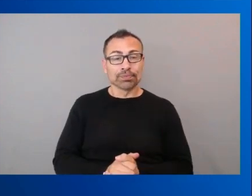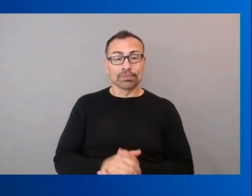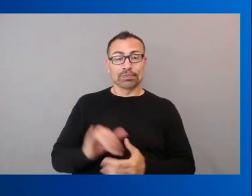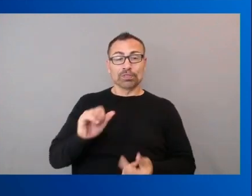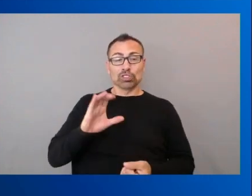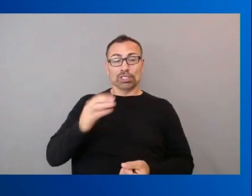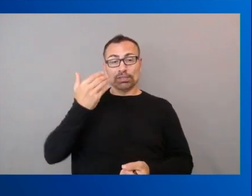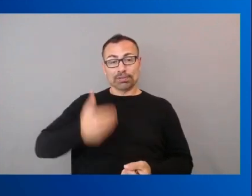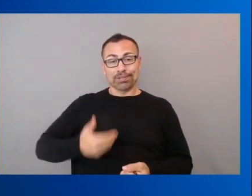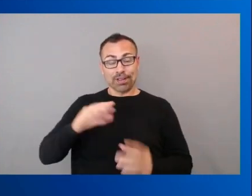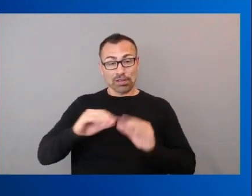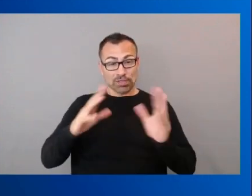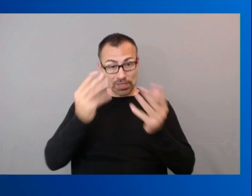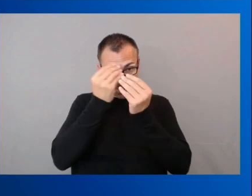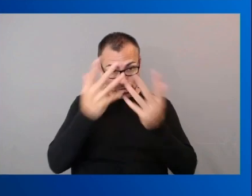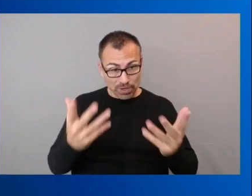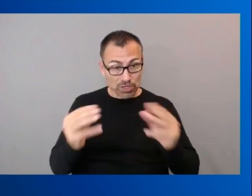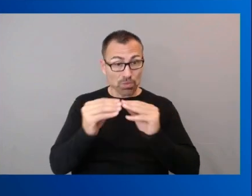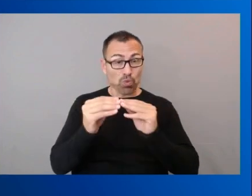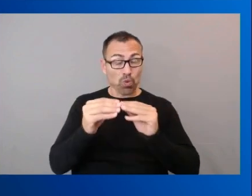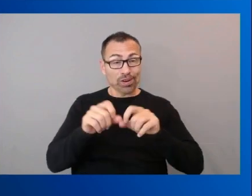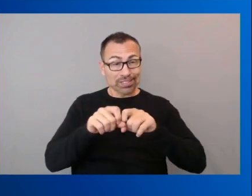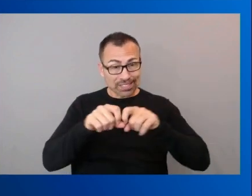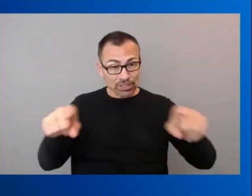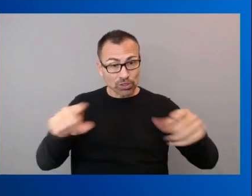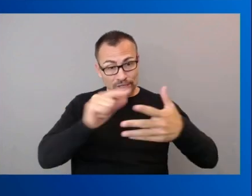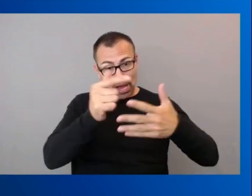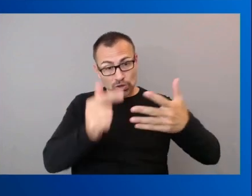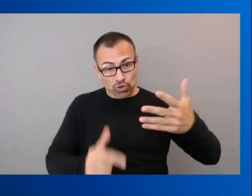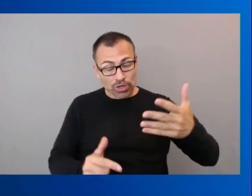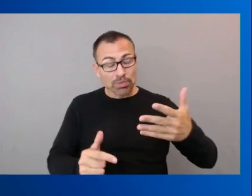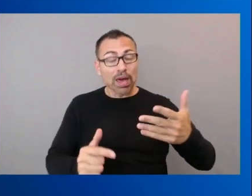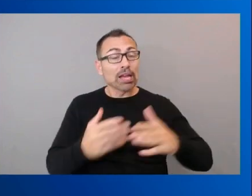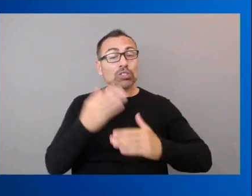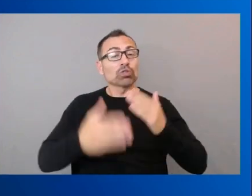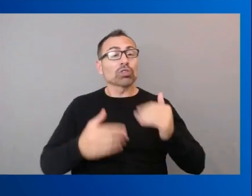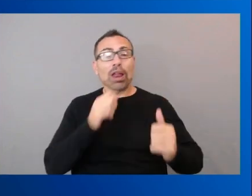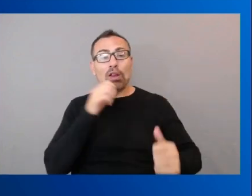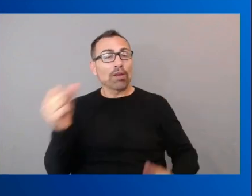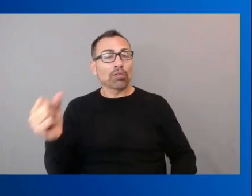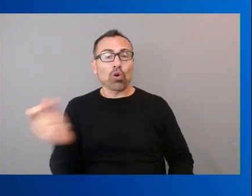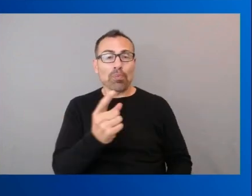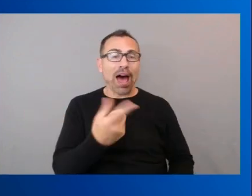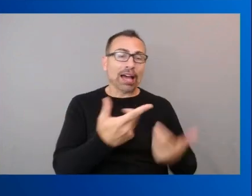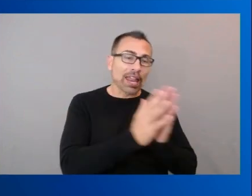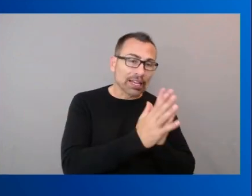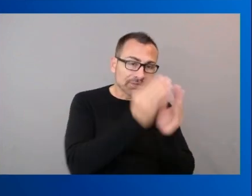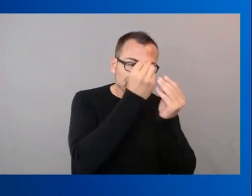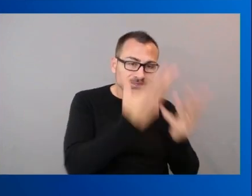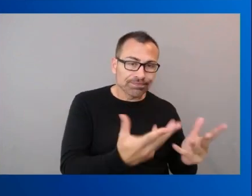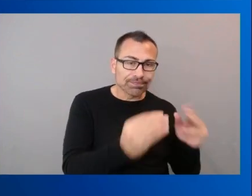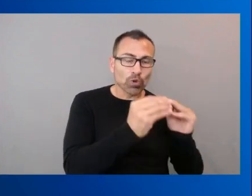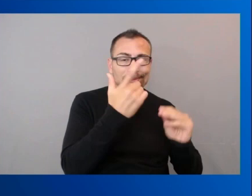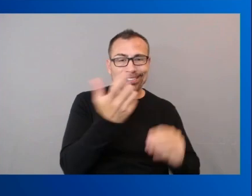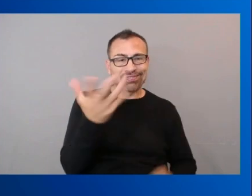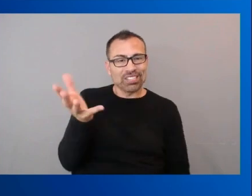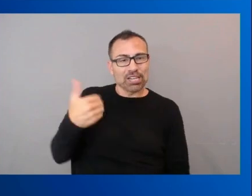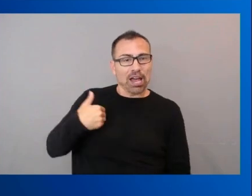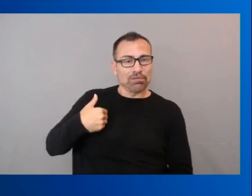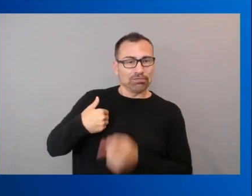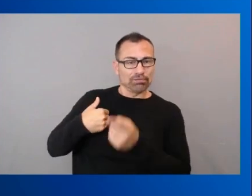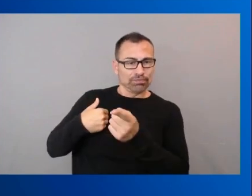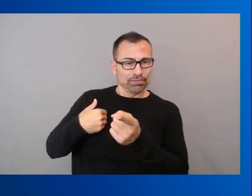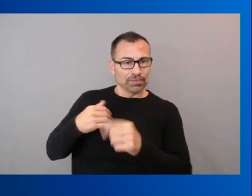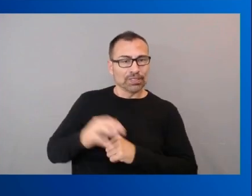downstream consumers. And as a result, you no longer have to go back and get more information because you have it here, right? It's less